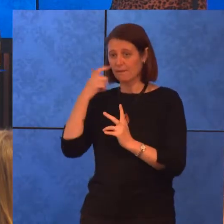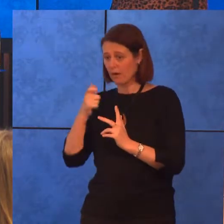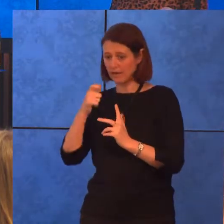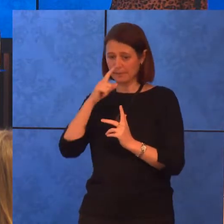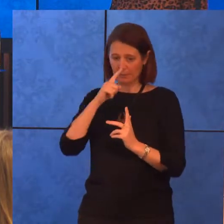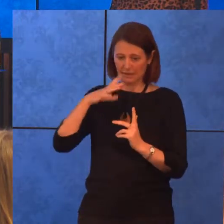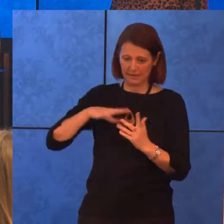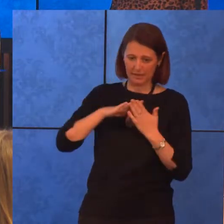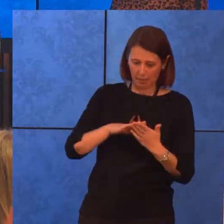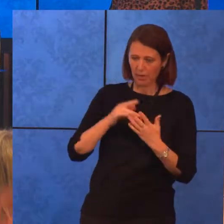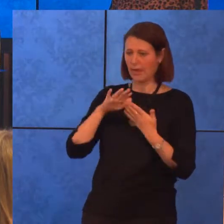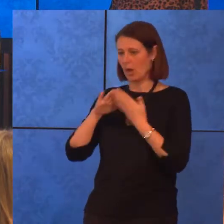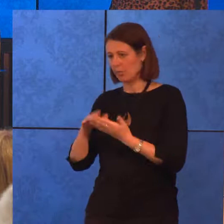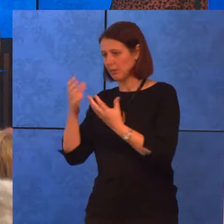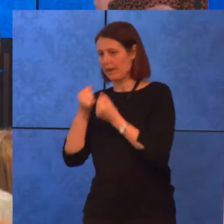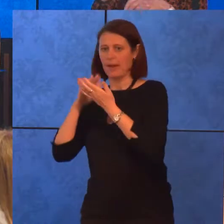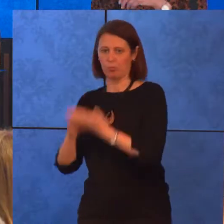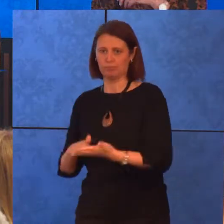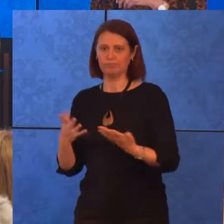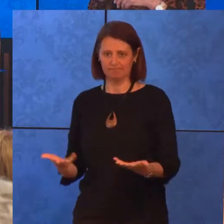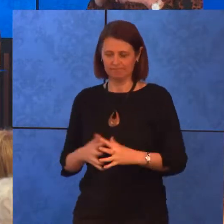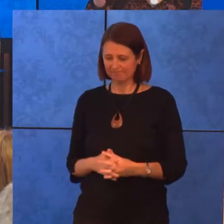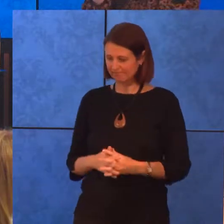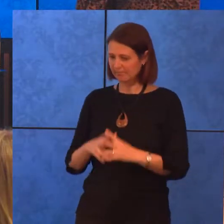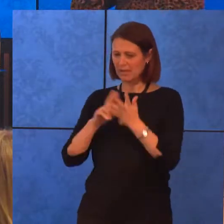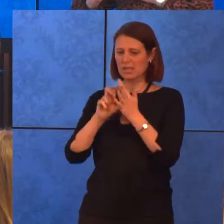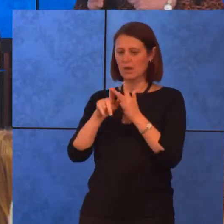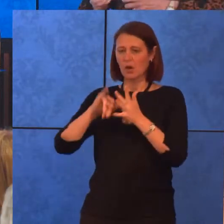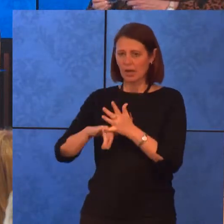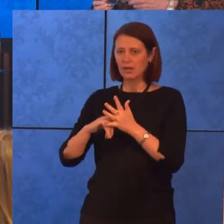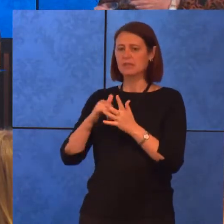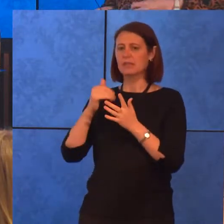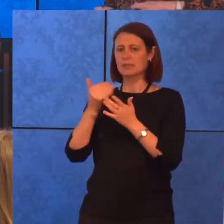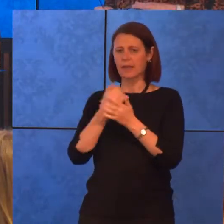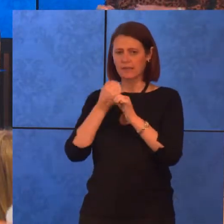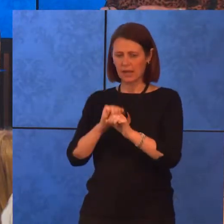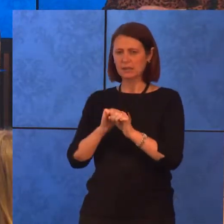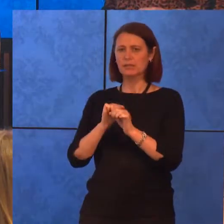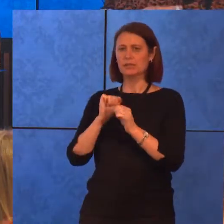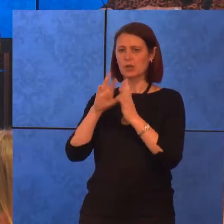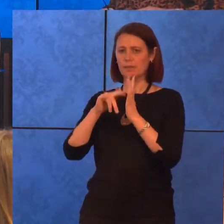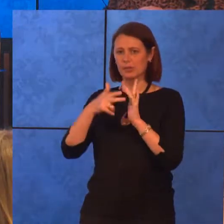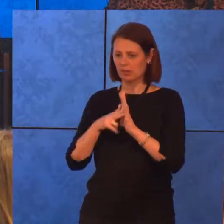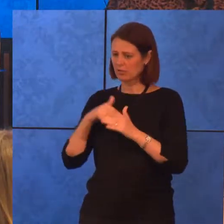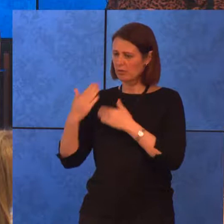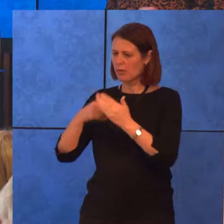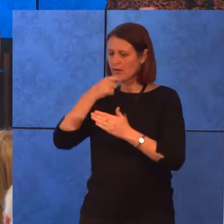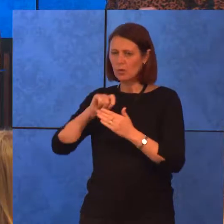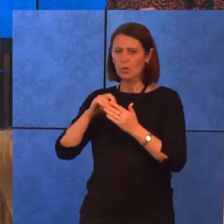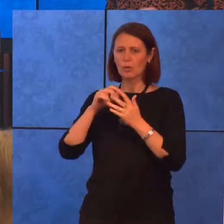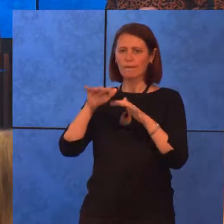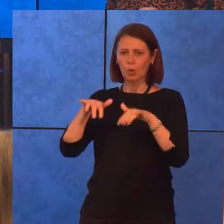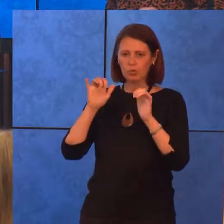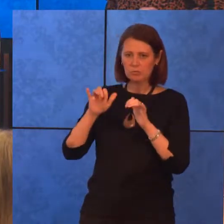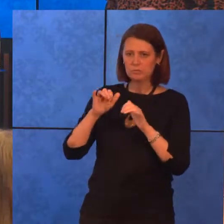help them get the help. The NDIS Quality and Safeguards Commission ran a couple of forums at the end of June talking about the need